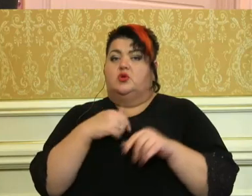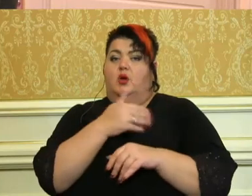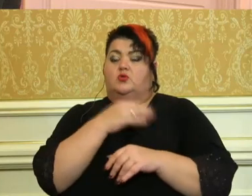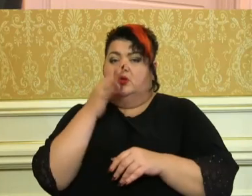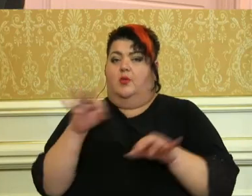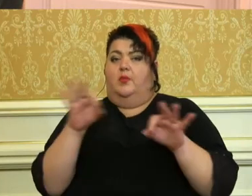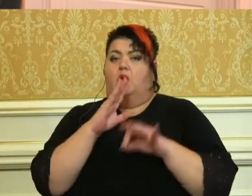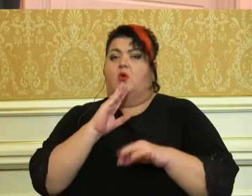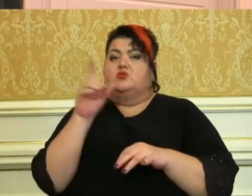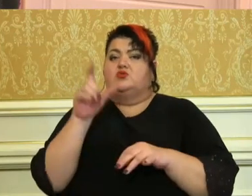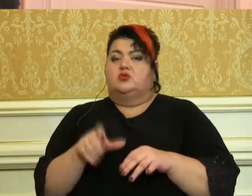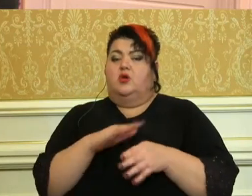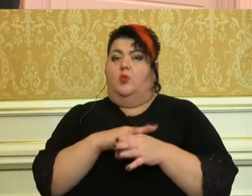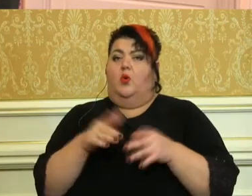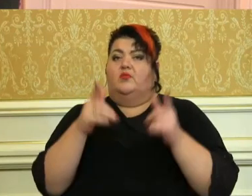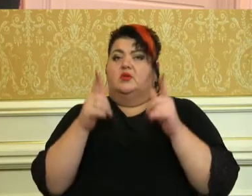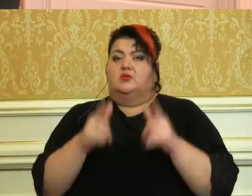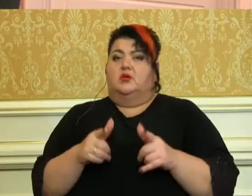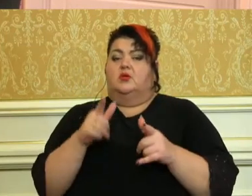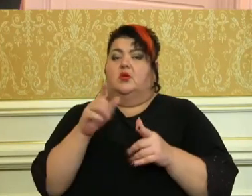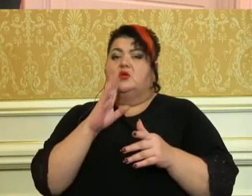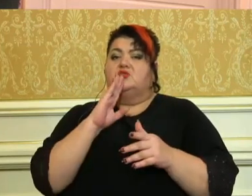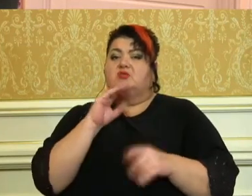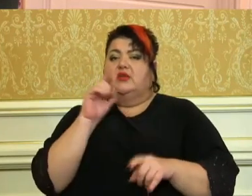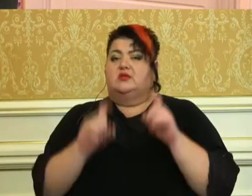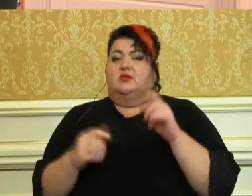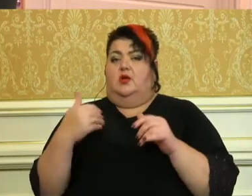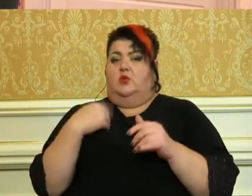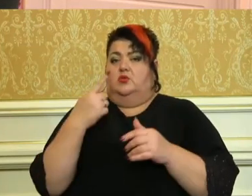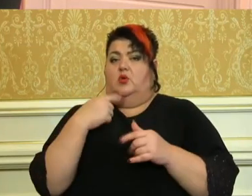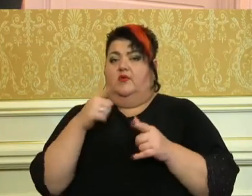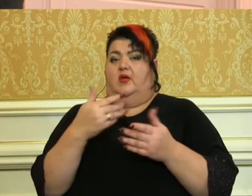women, I agree that we have to